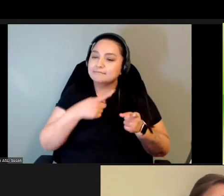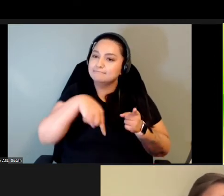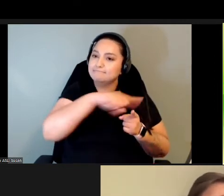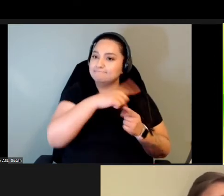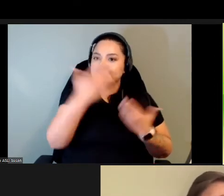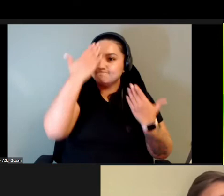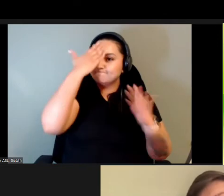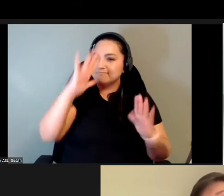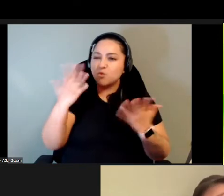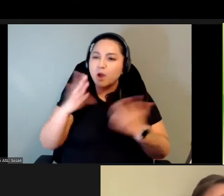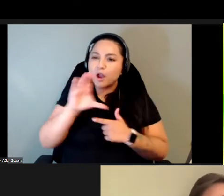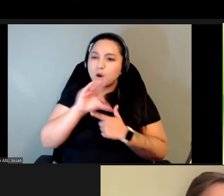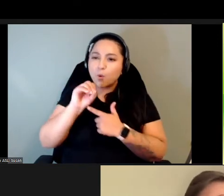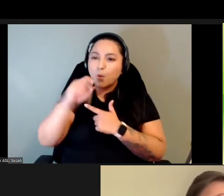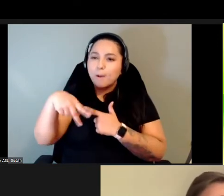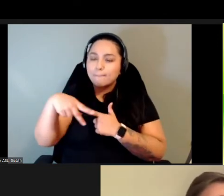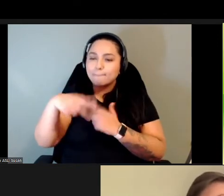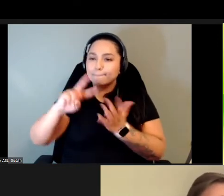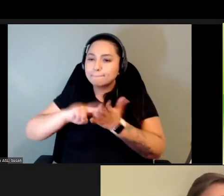work